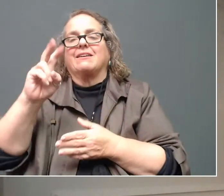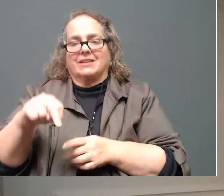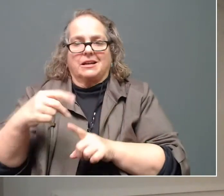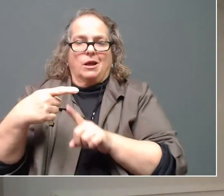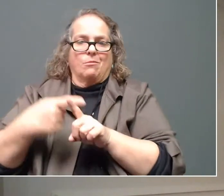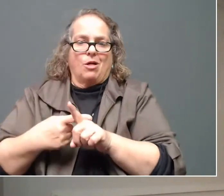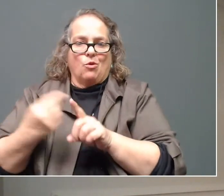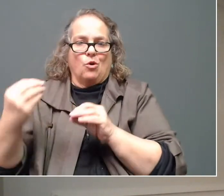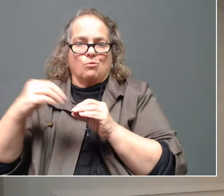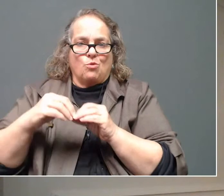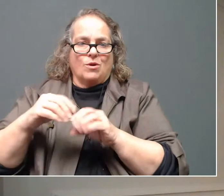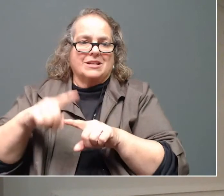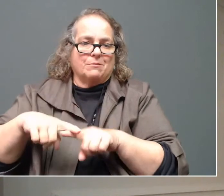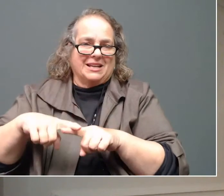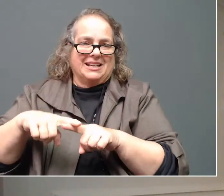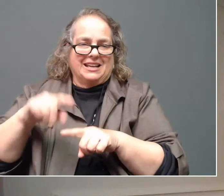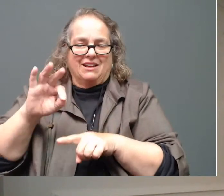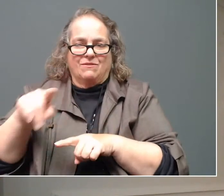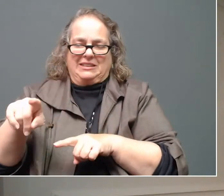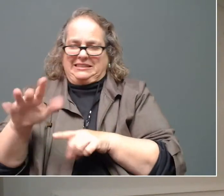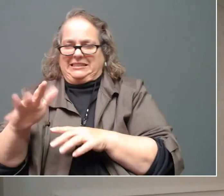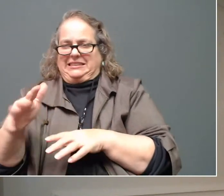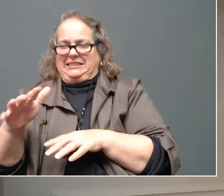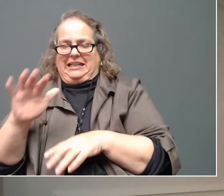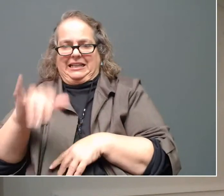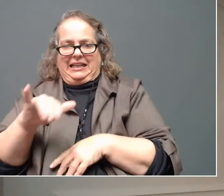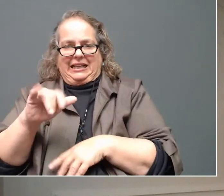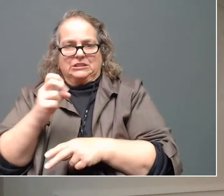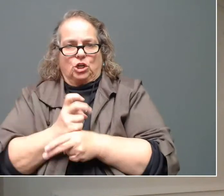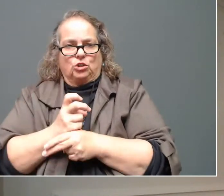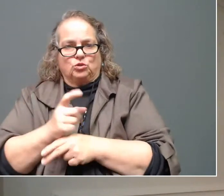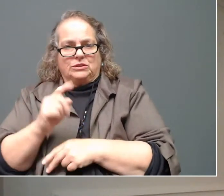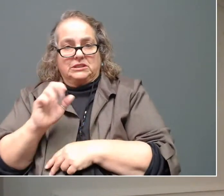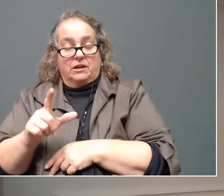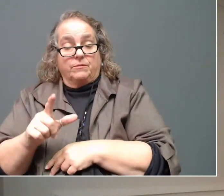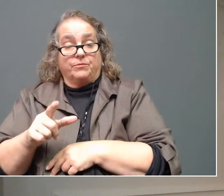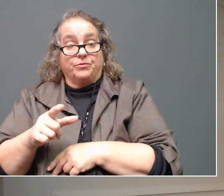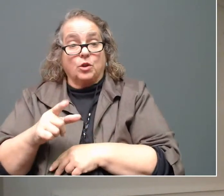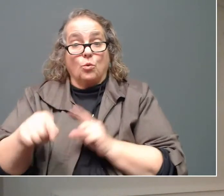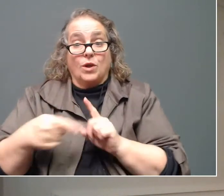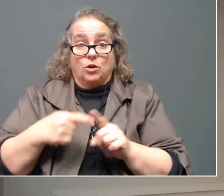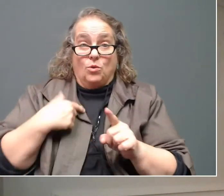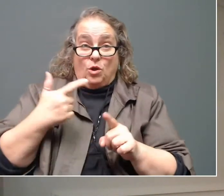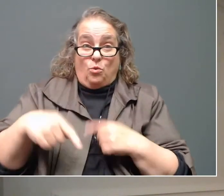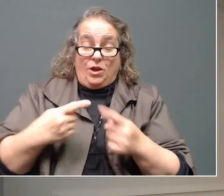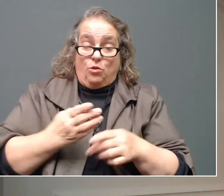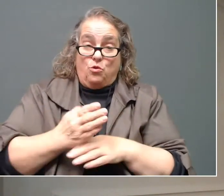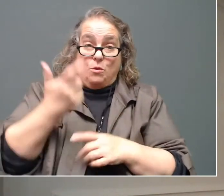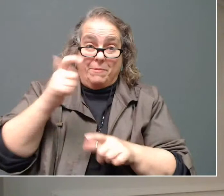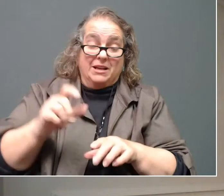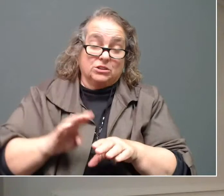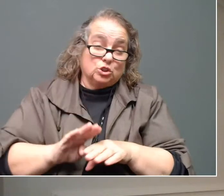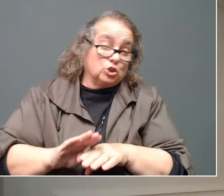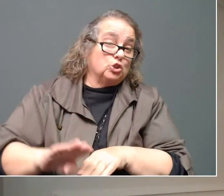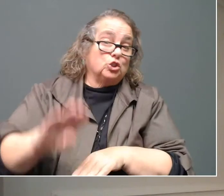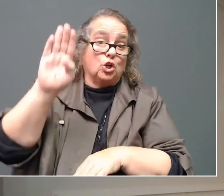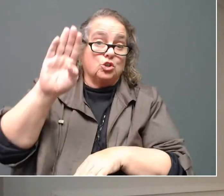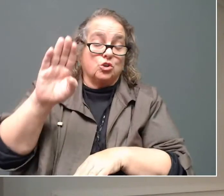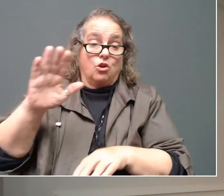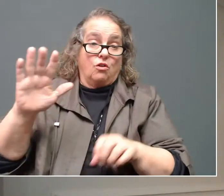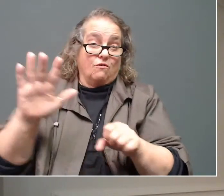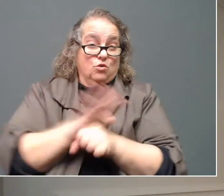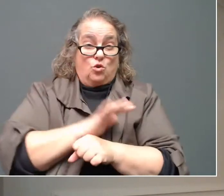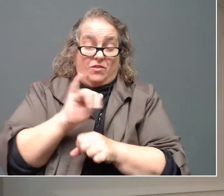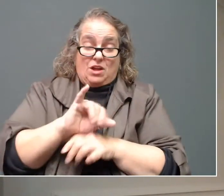outlier cases. When we just went through the biggest surge the entire United States of America has ever seen in this entire